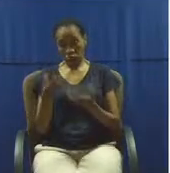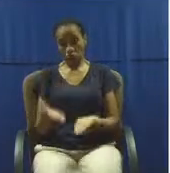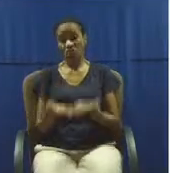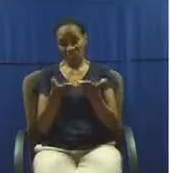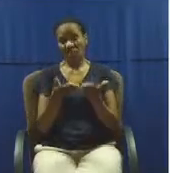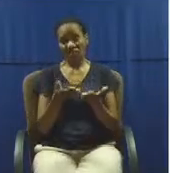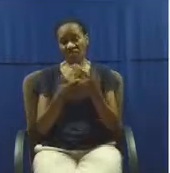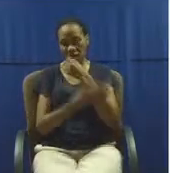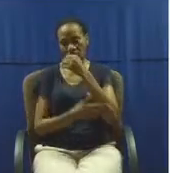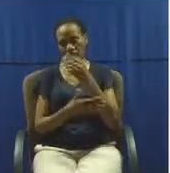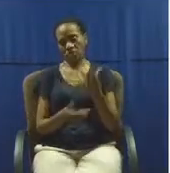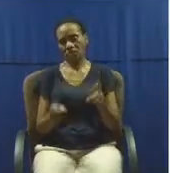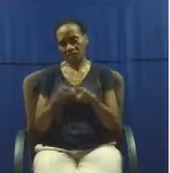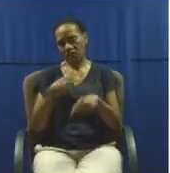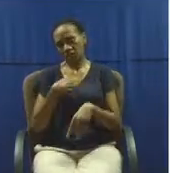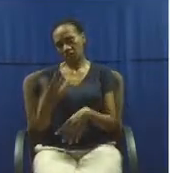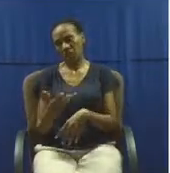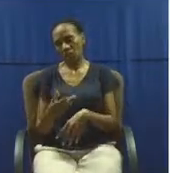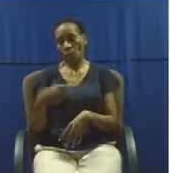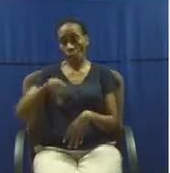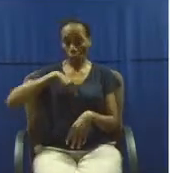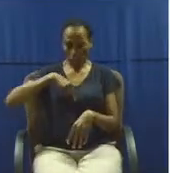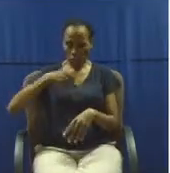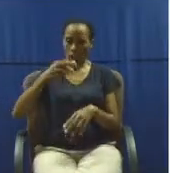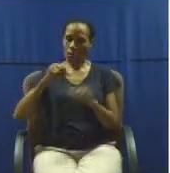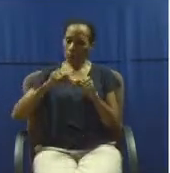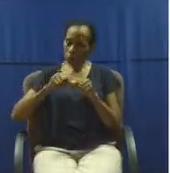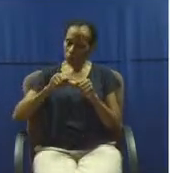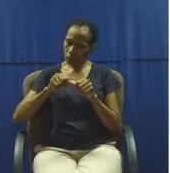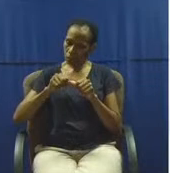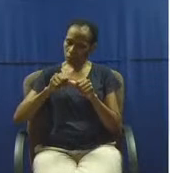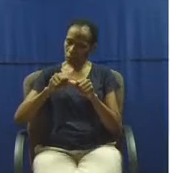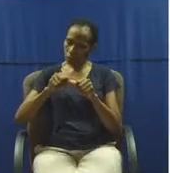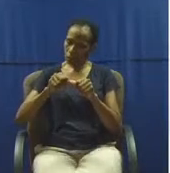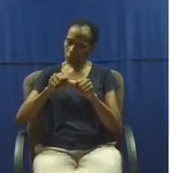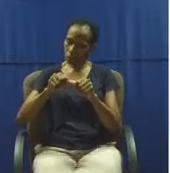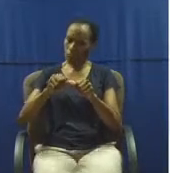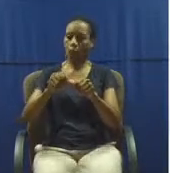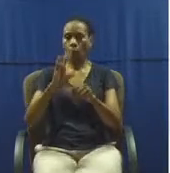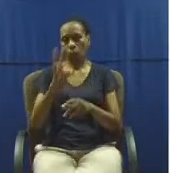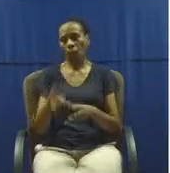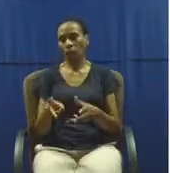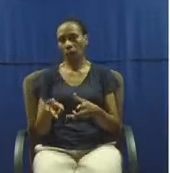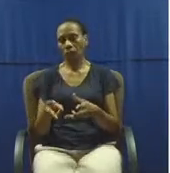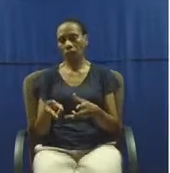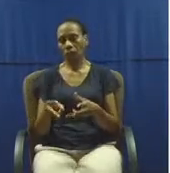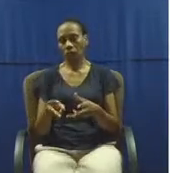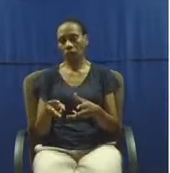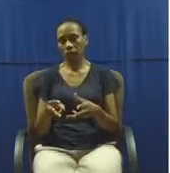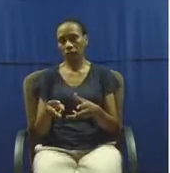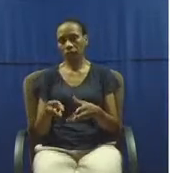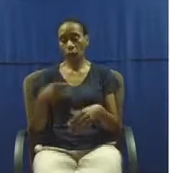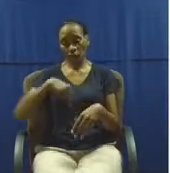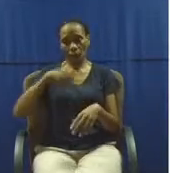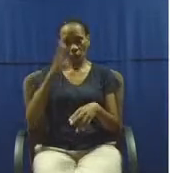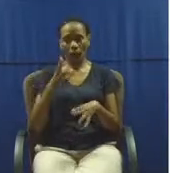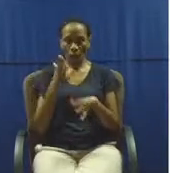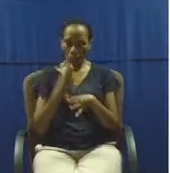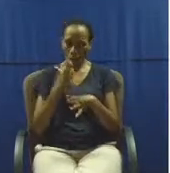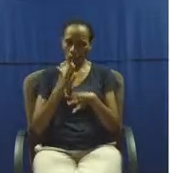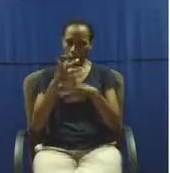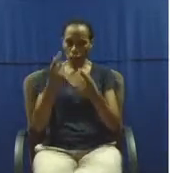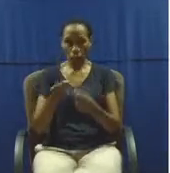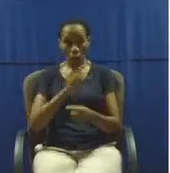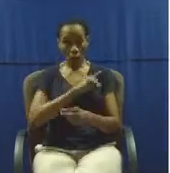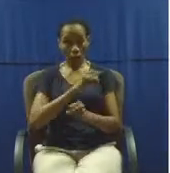we will move forward and we will act on the various matters that we need to work on to ensure